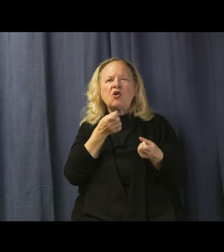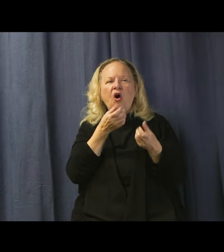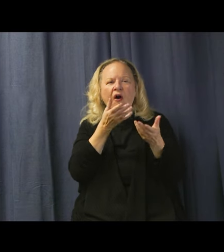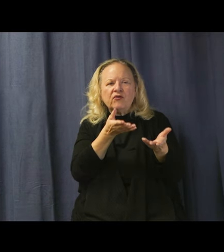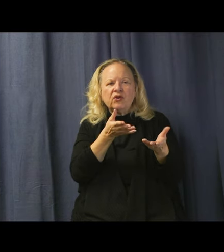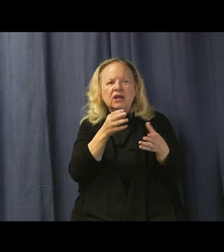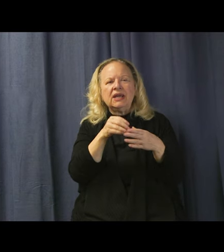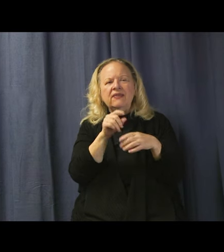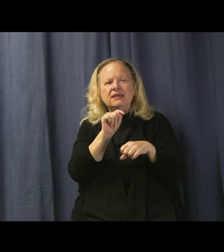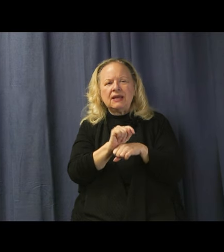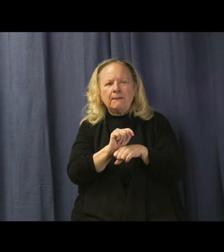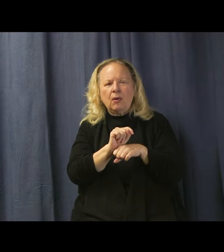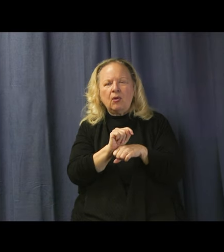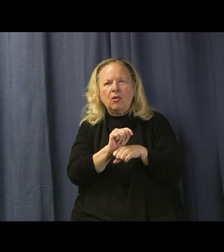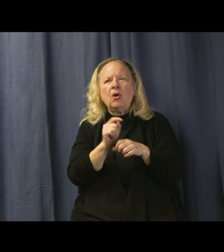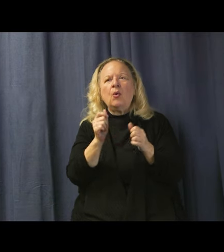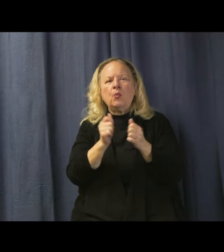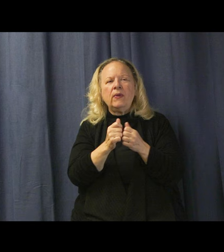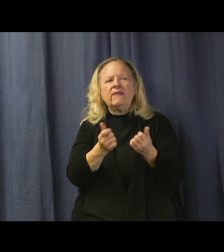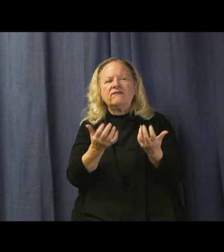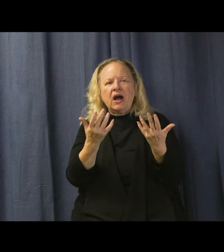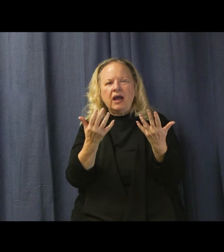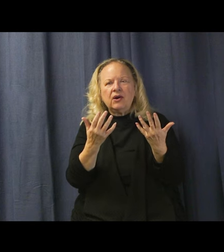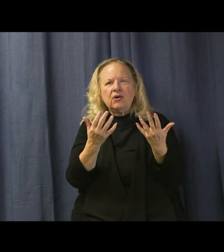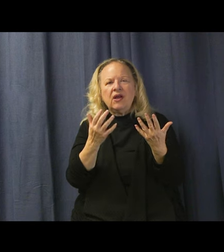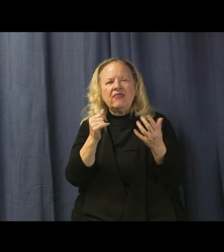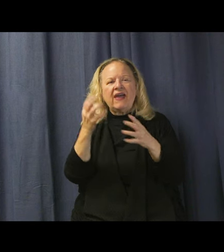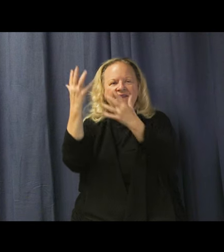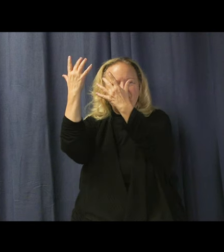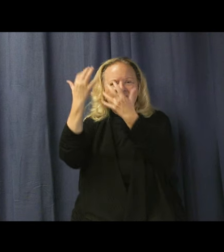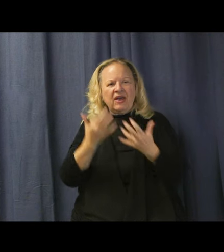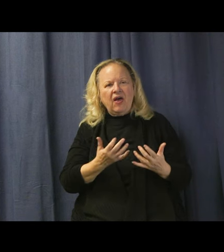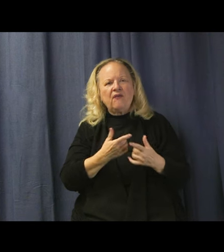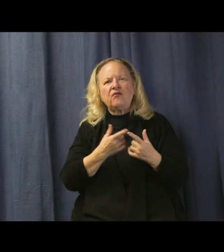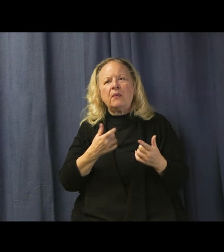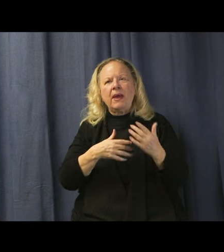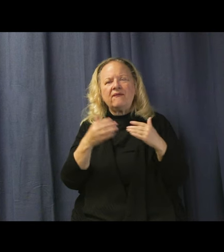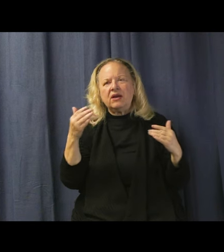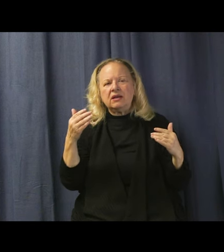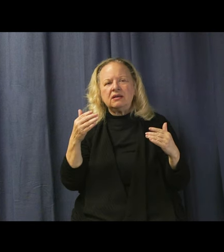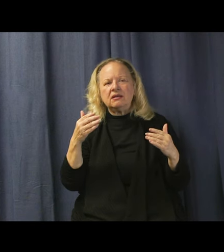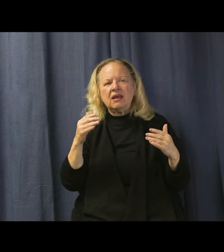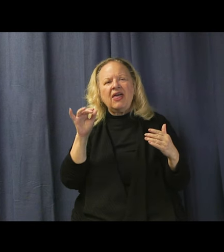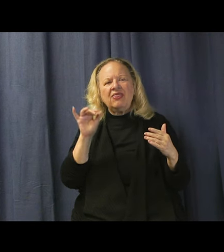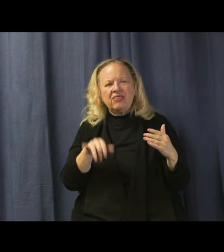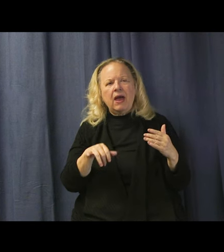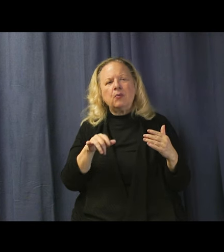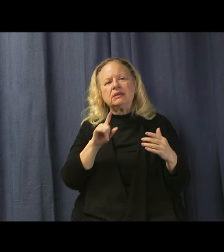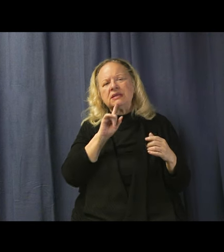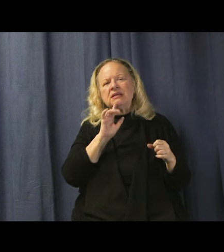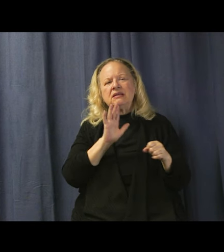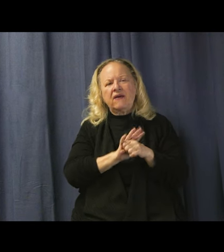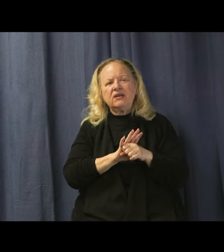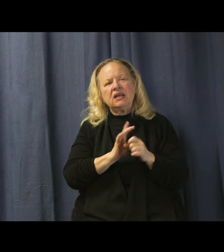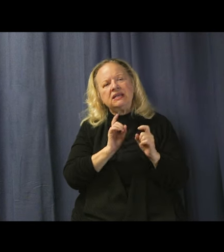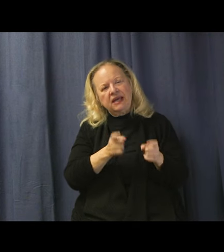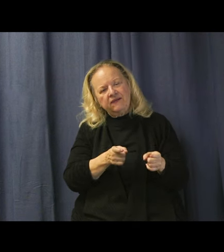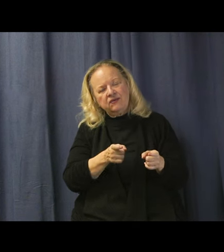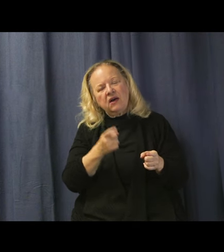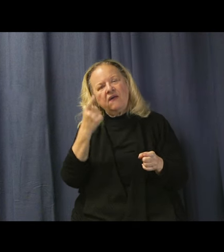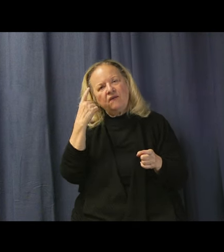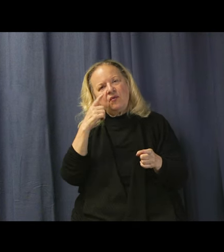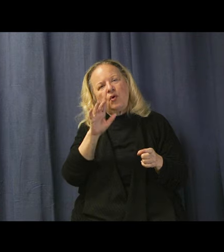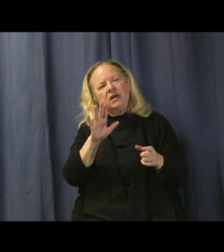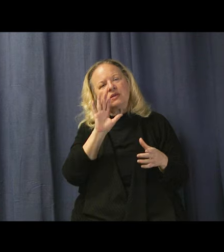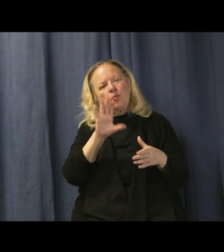the temple with the fire that fell from heaven, okay, which was his covenantal gift for